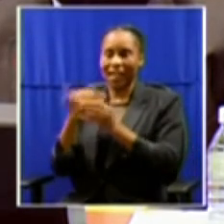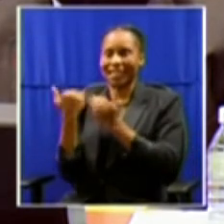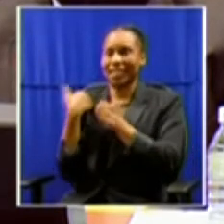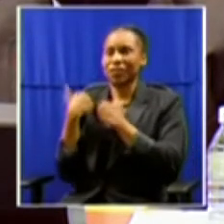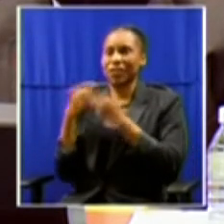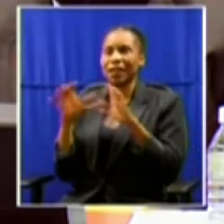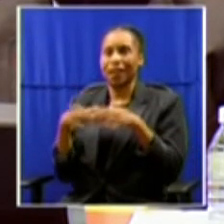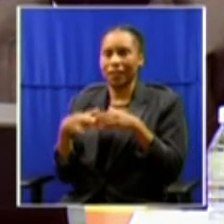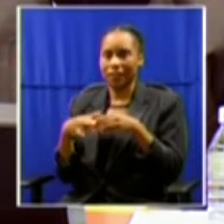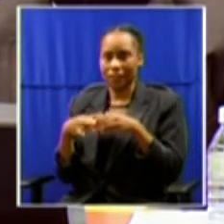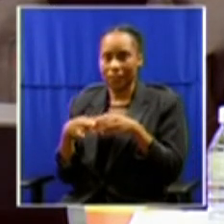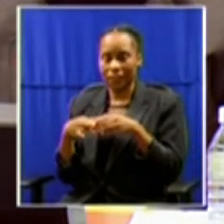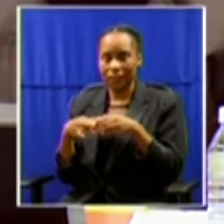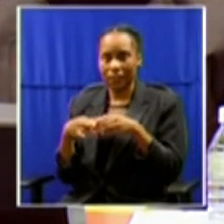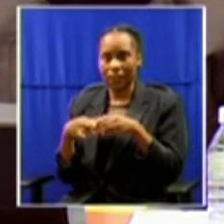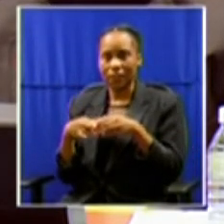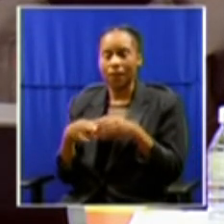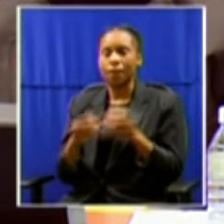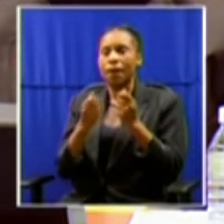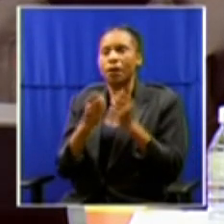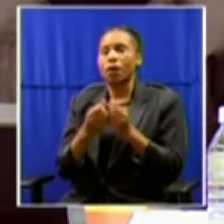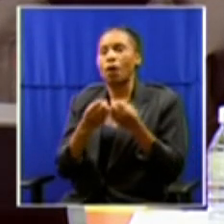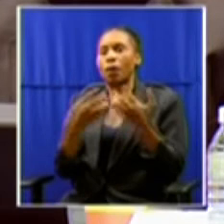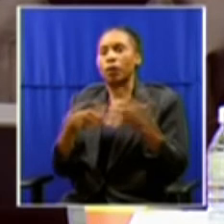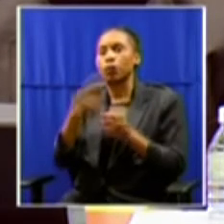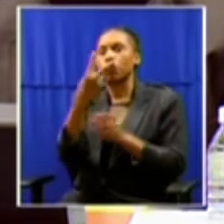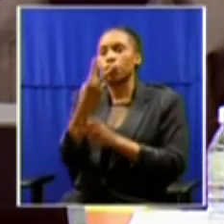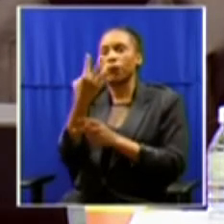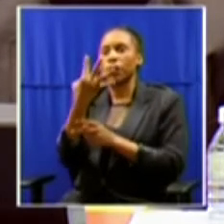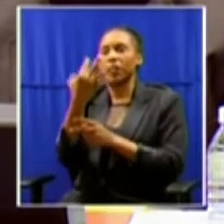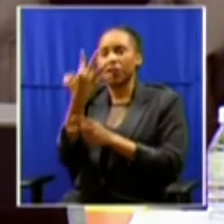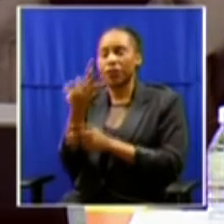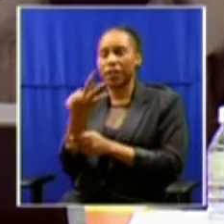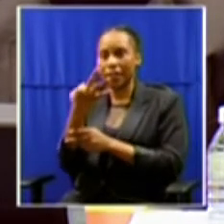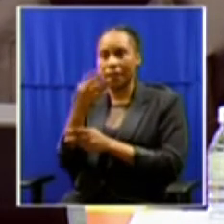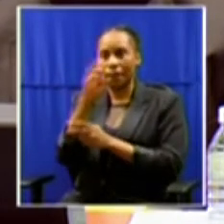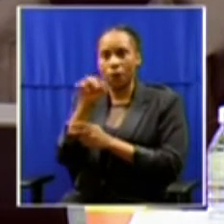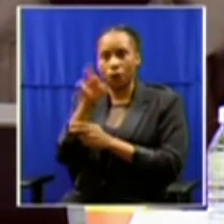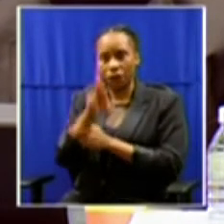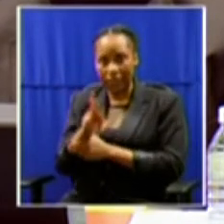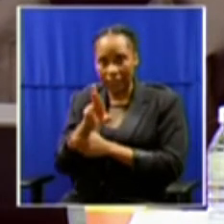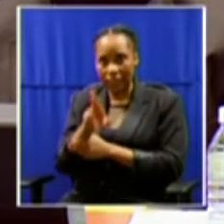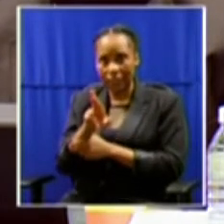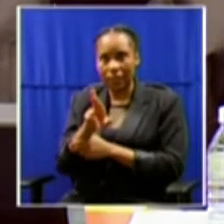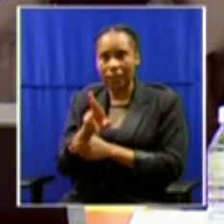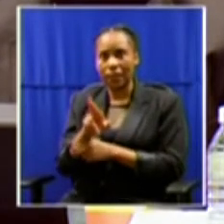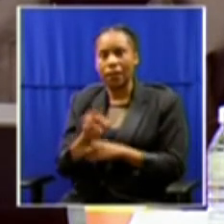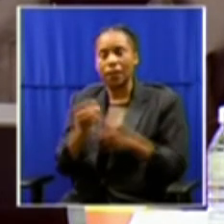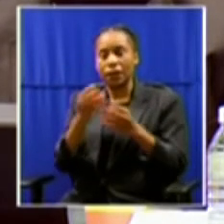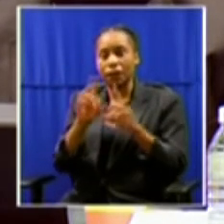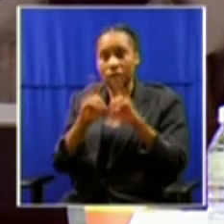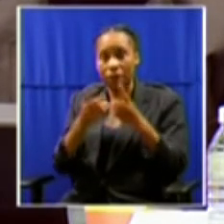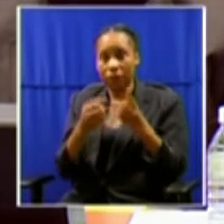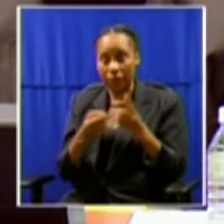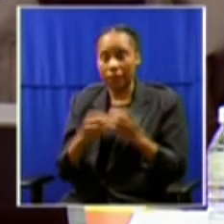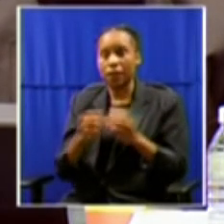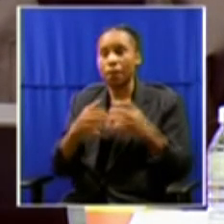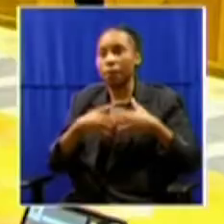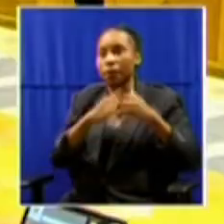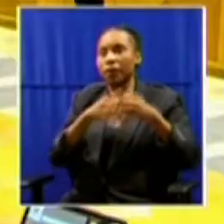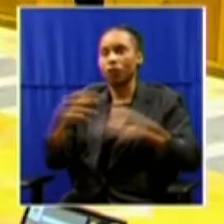The MTF allocation of 243 million will enable the department to fast-track the implementation of the